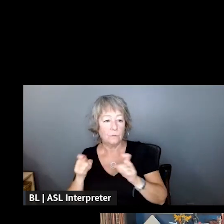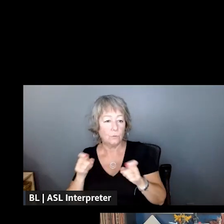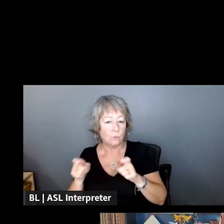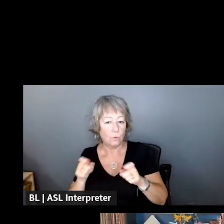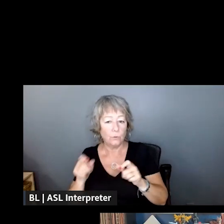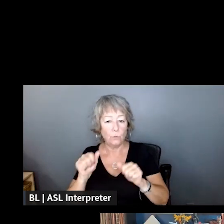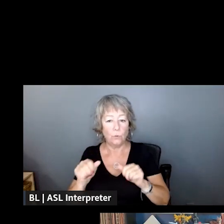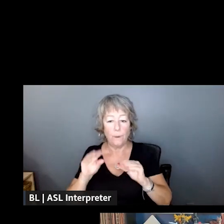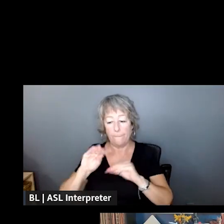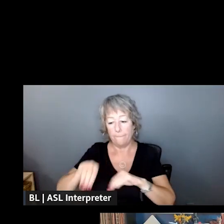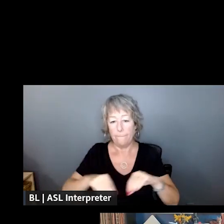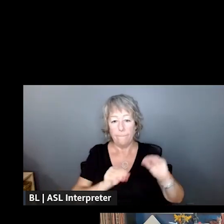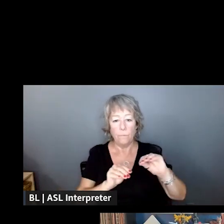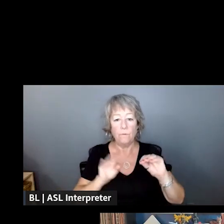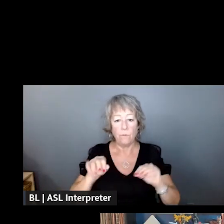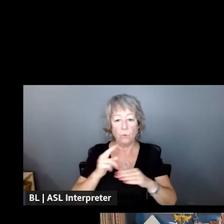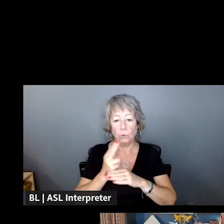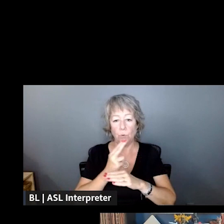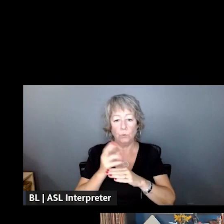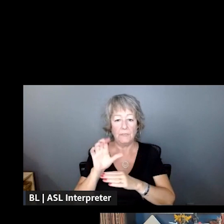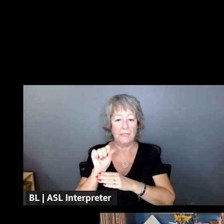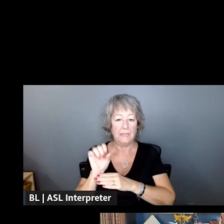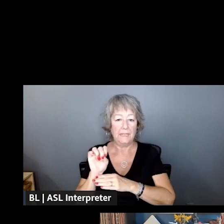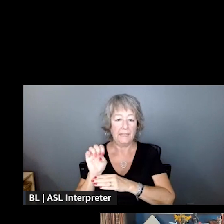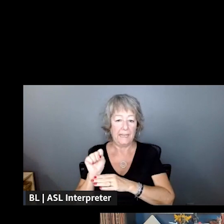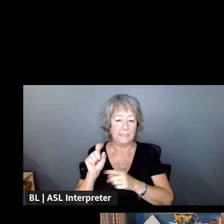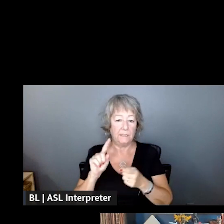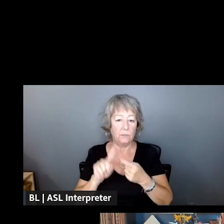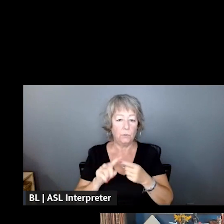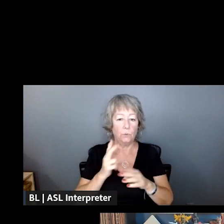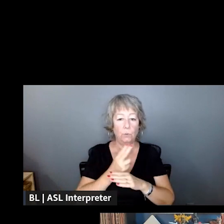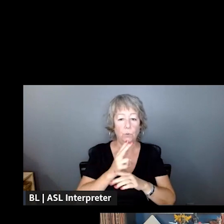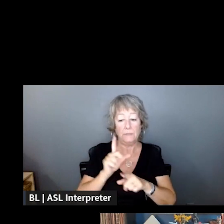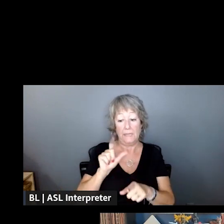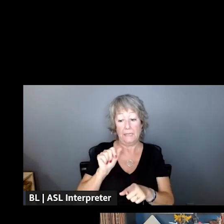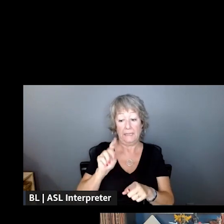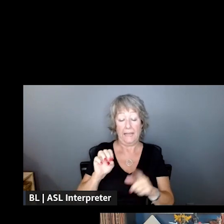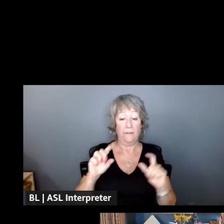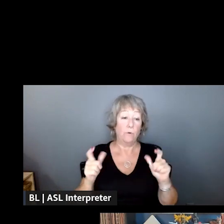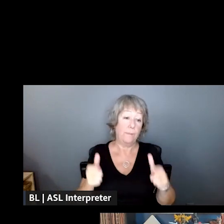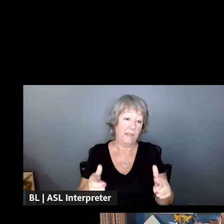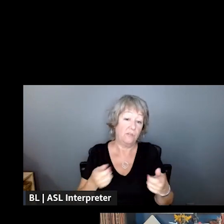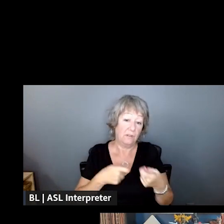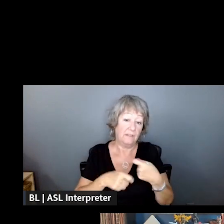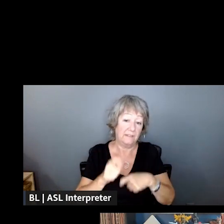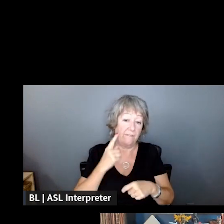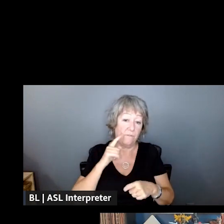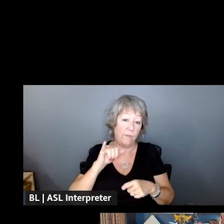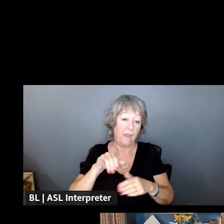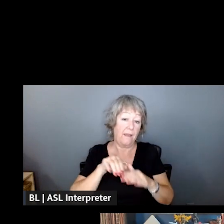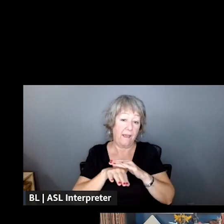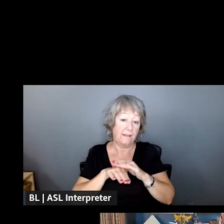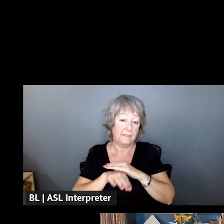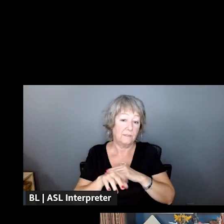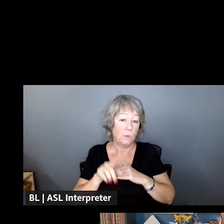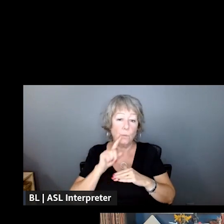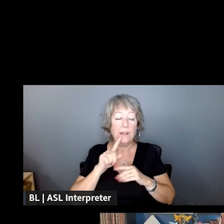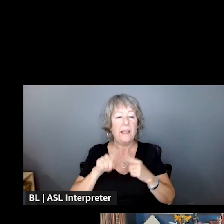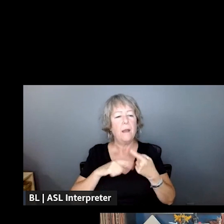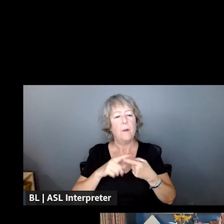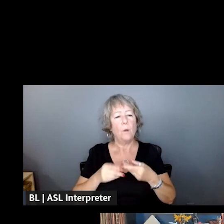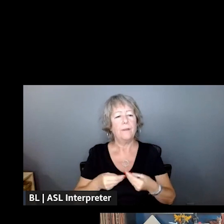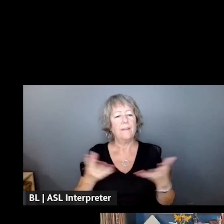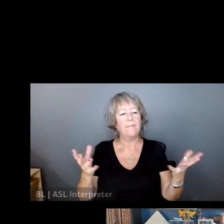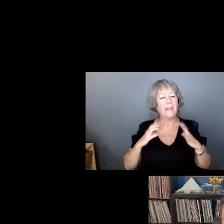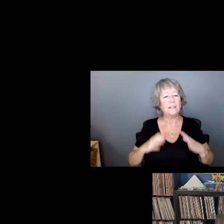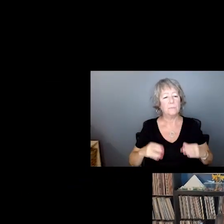move those use cases over to using Lake Formation and getting that access. So it's really about giving customers